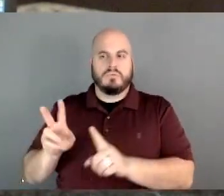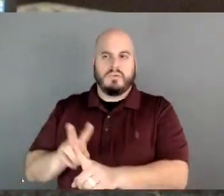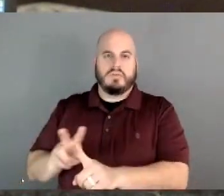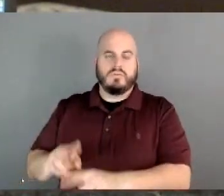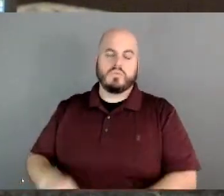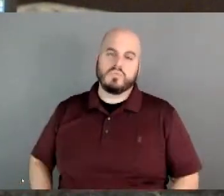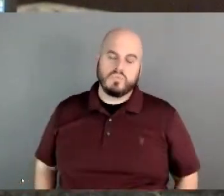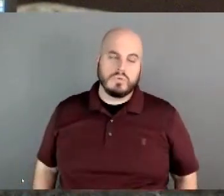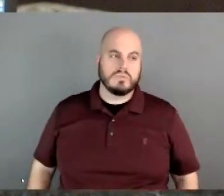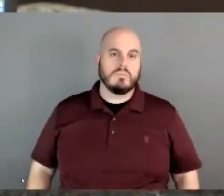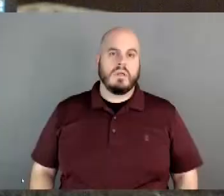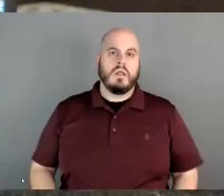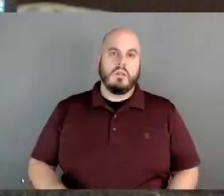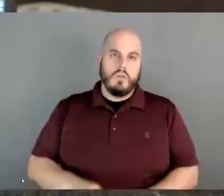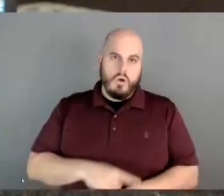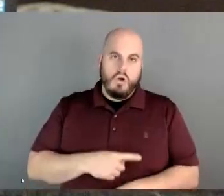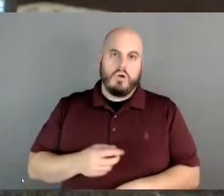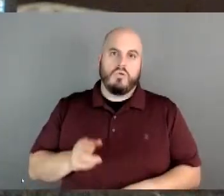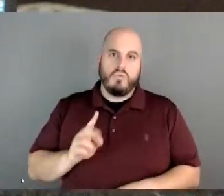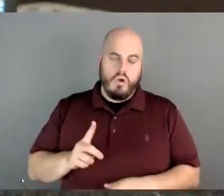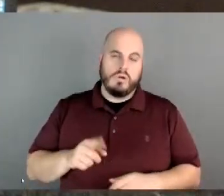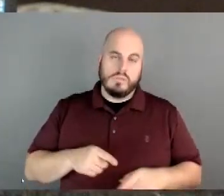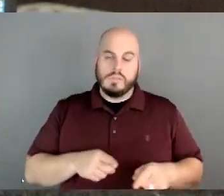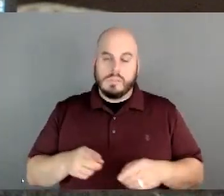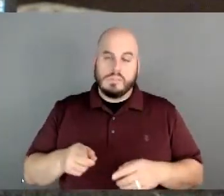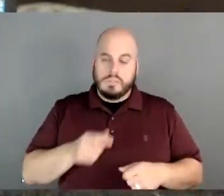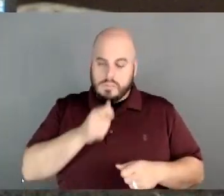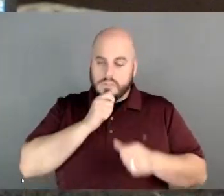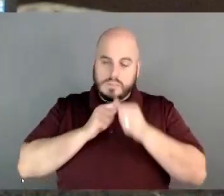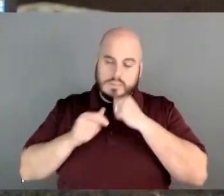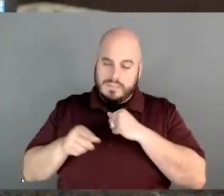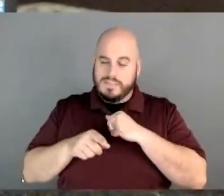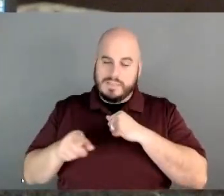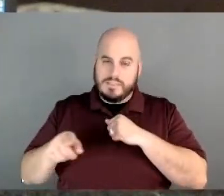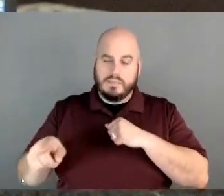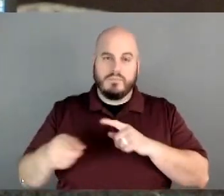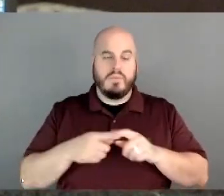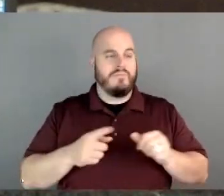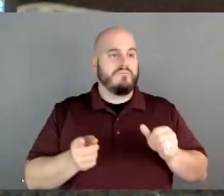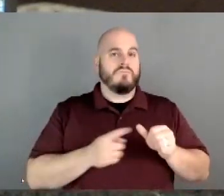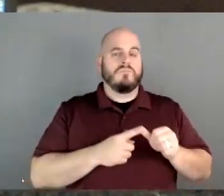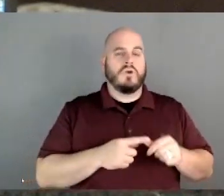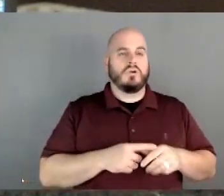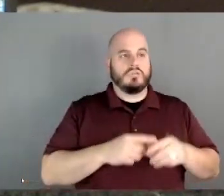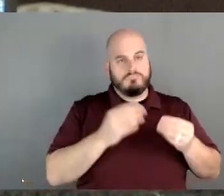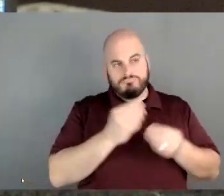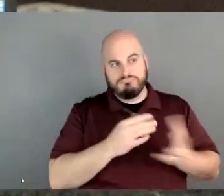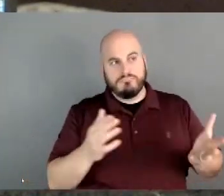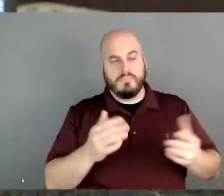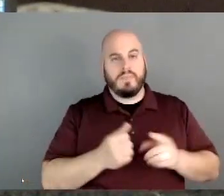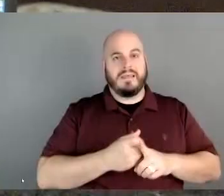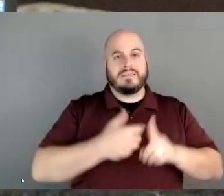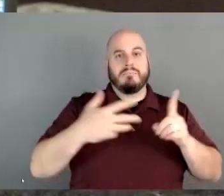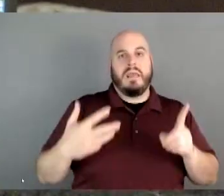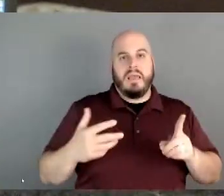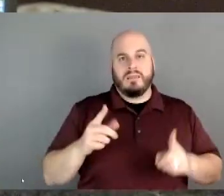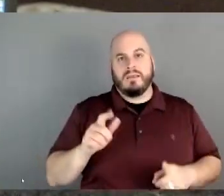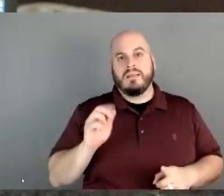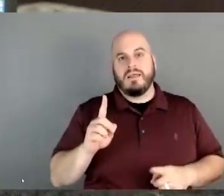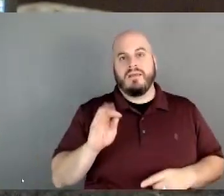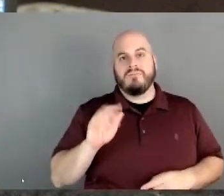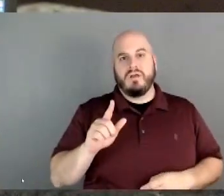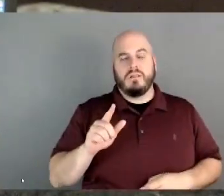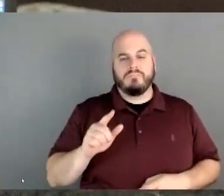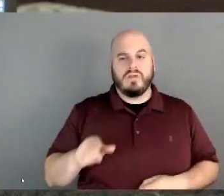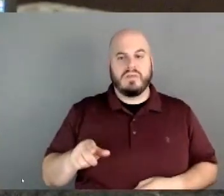long road from the first rollout of an expanded landfill, and this, I think, should give the